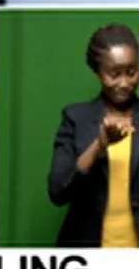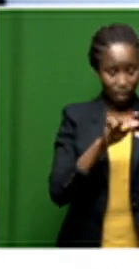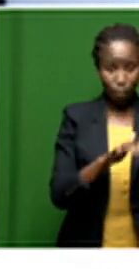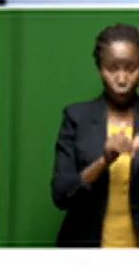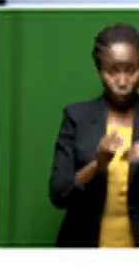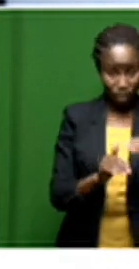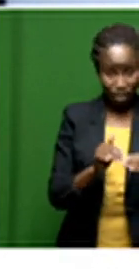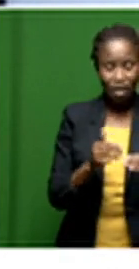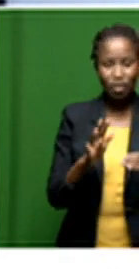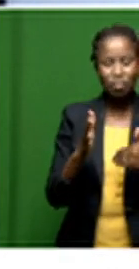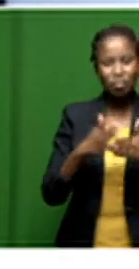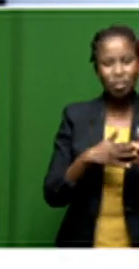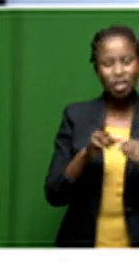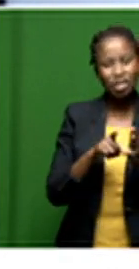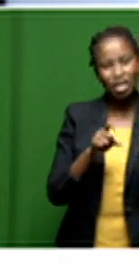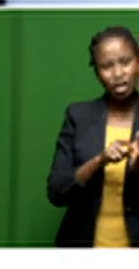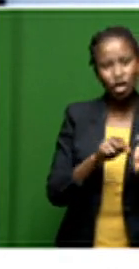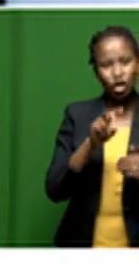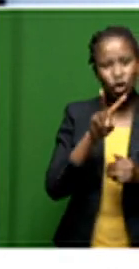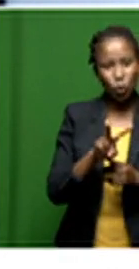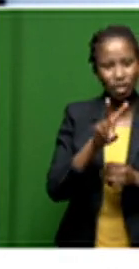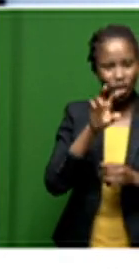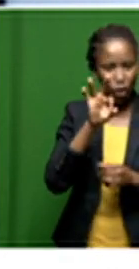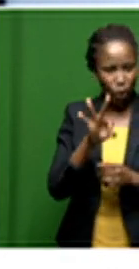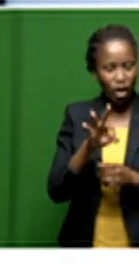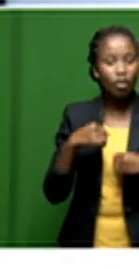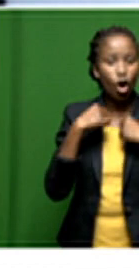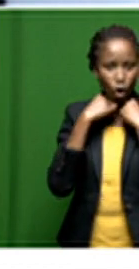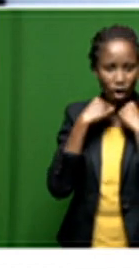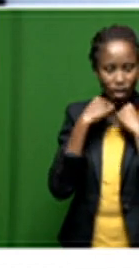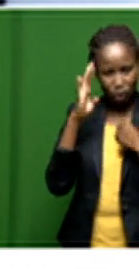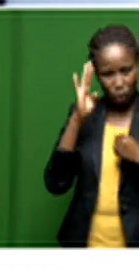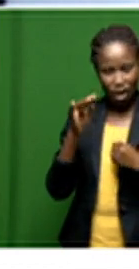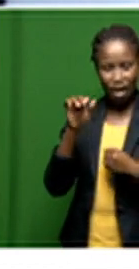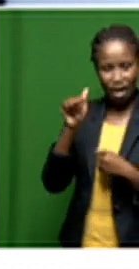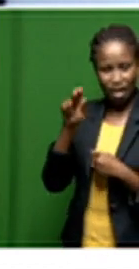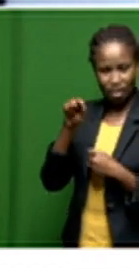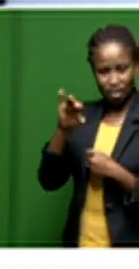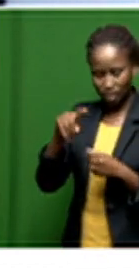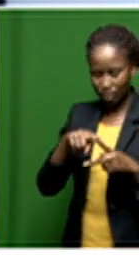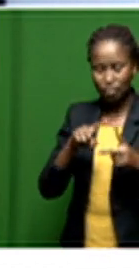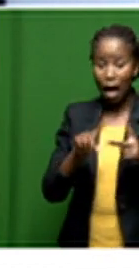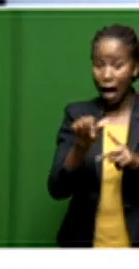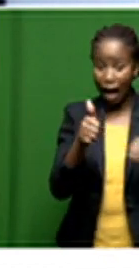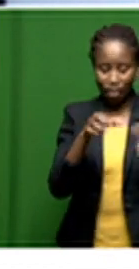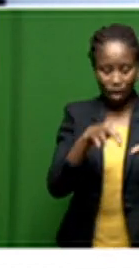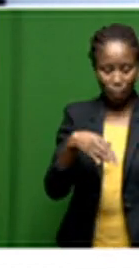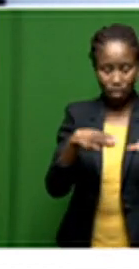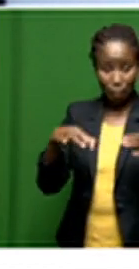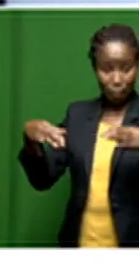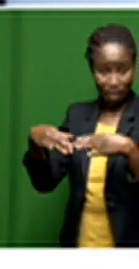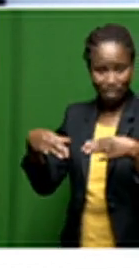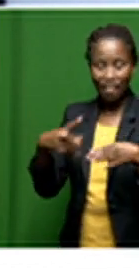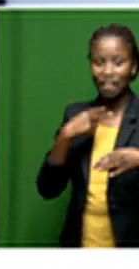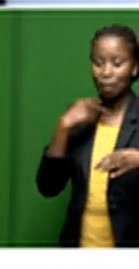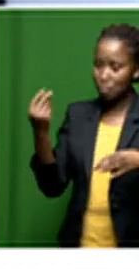on the 23rd of August. We know that the ANC, as well as a few others, missed the deadline to submit